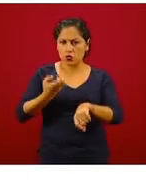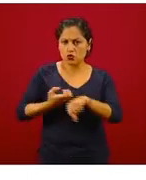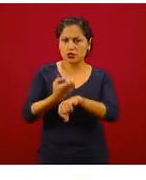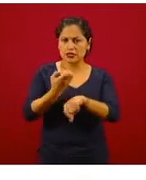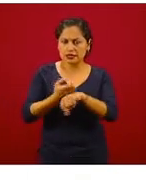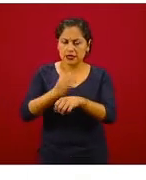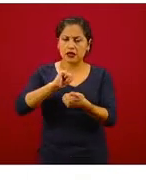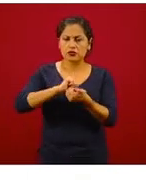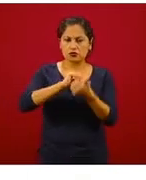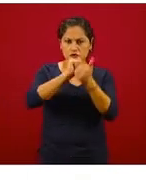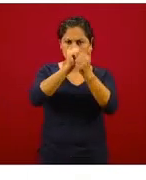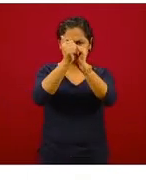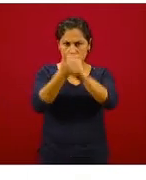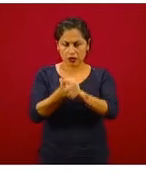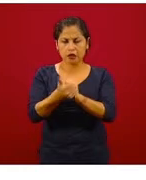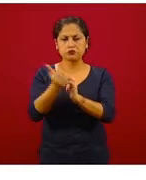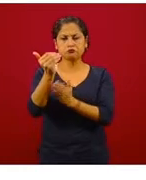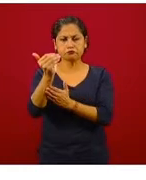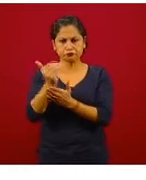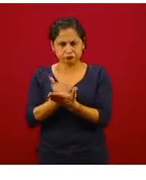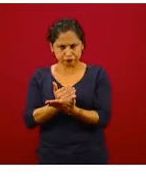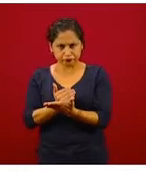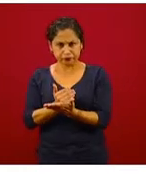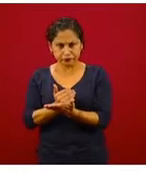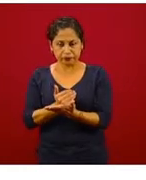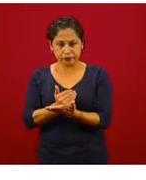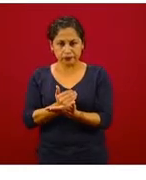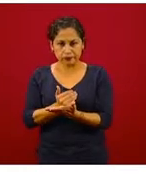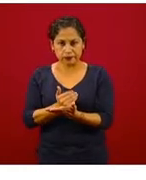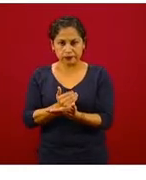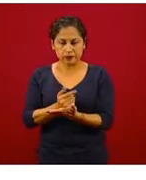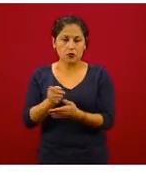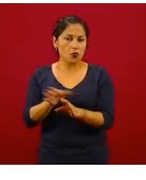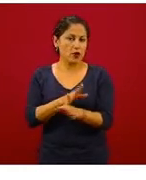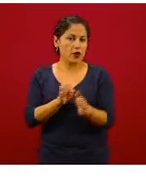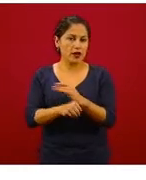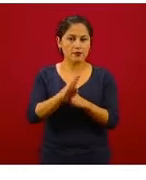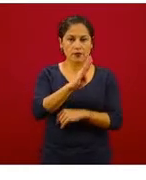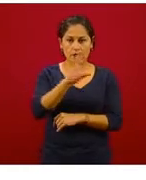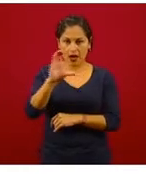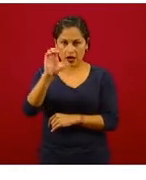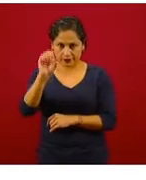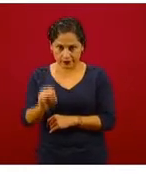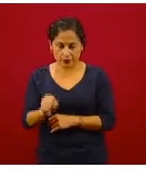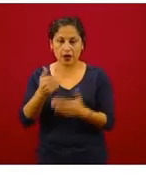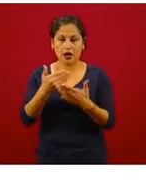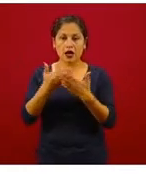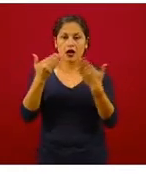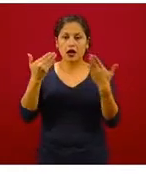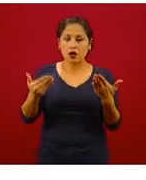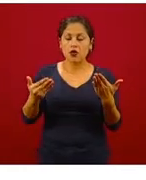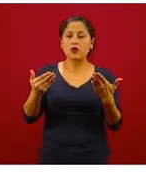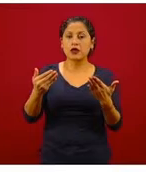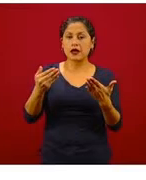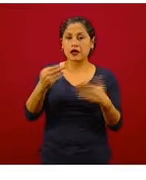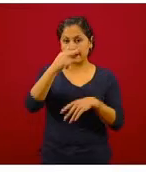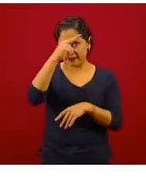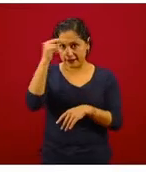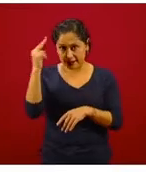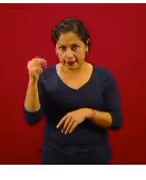some states do not have a high transmission rate. For example, Baja California